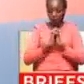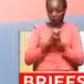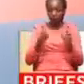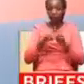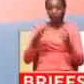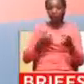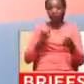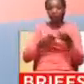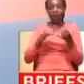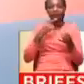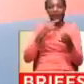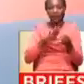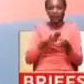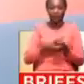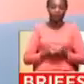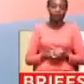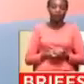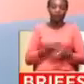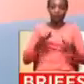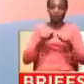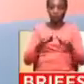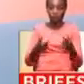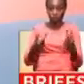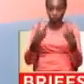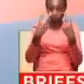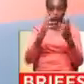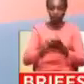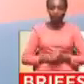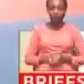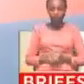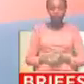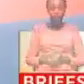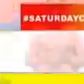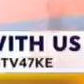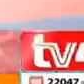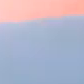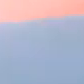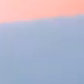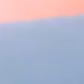the devil. So let's take a short break. Don't go too far. We'll be back shortly.